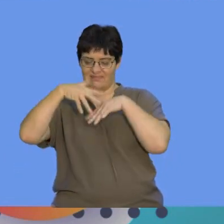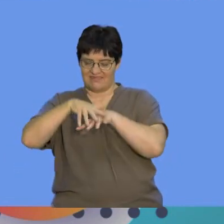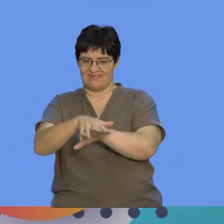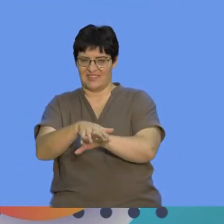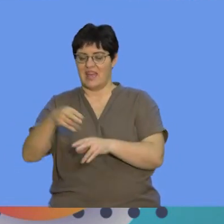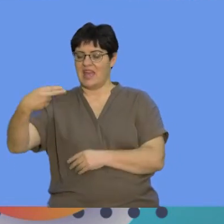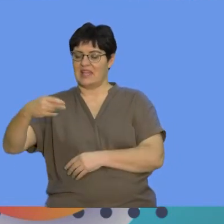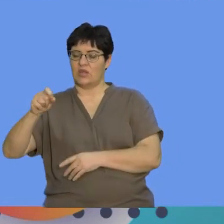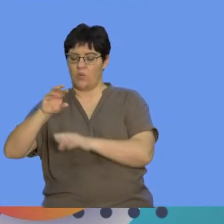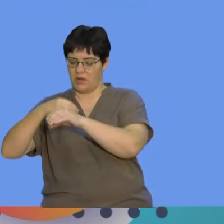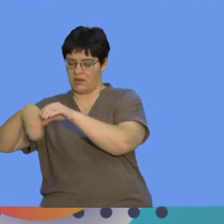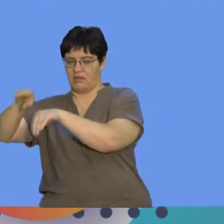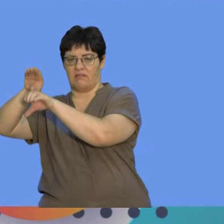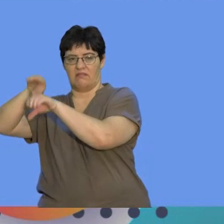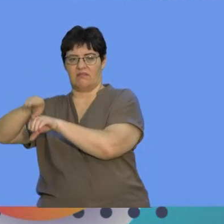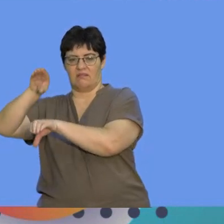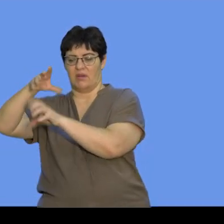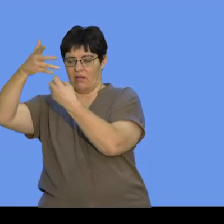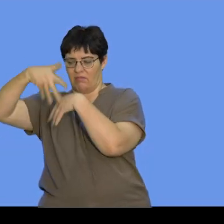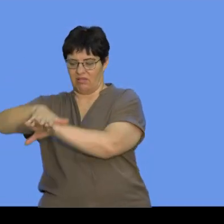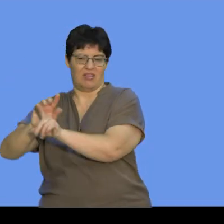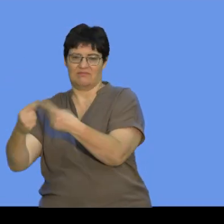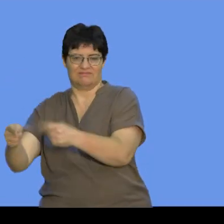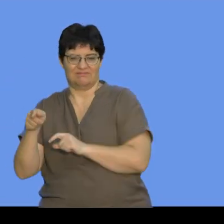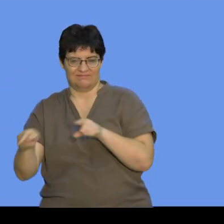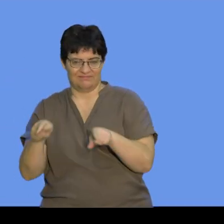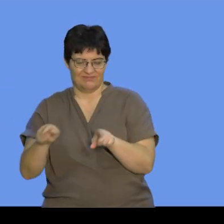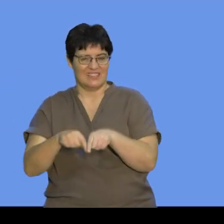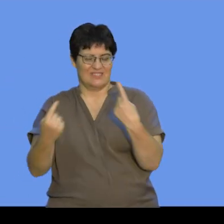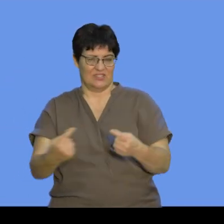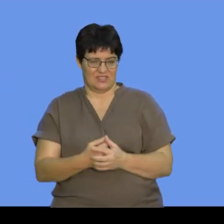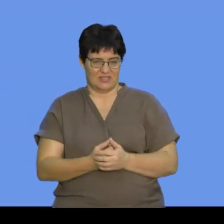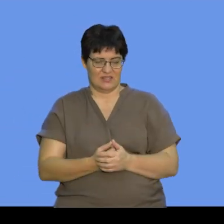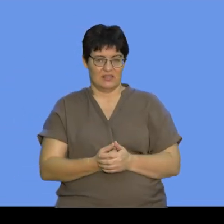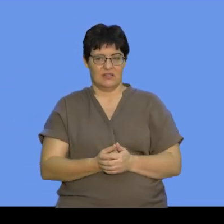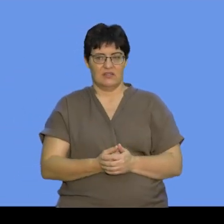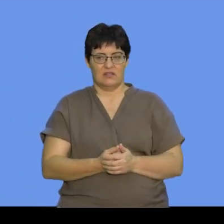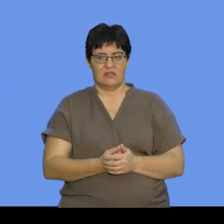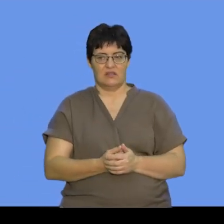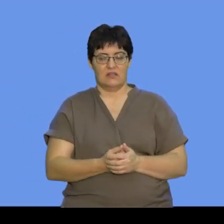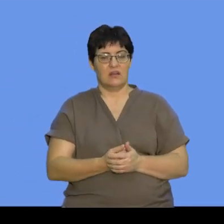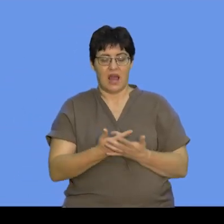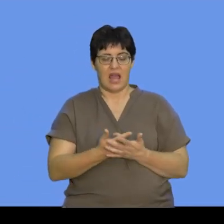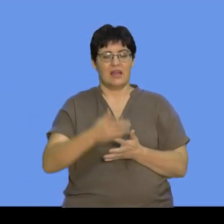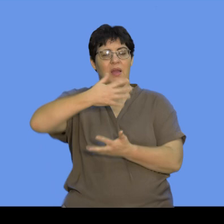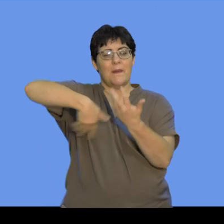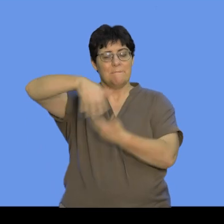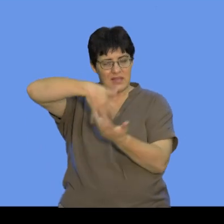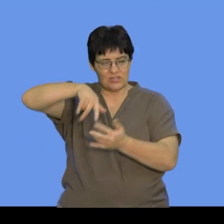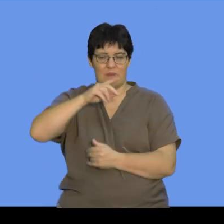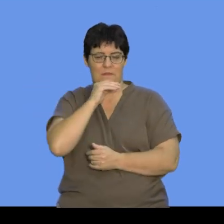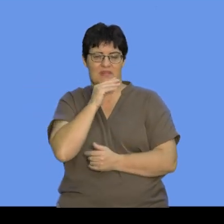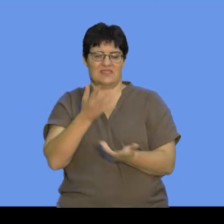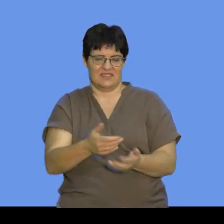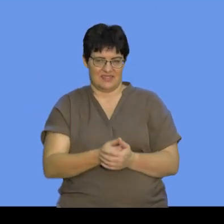means, non-uniform, okay? So impure substances are actually mixtures. So in short, we can also